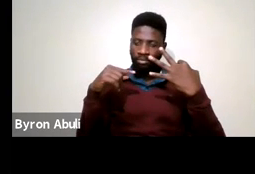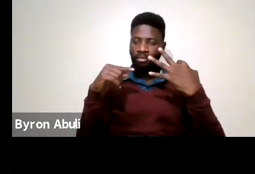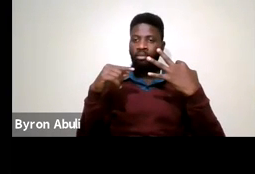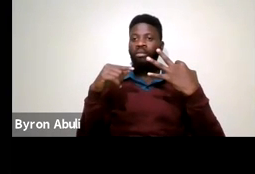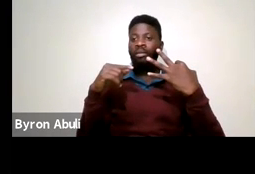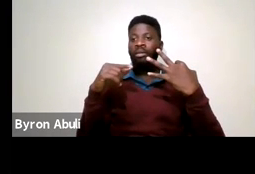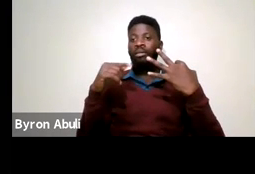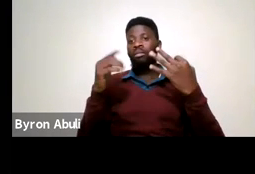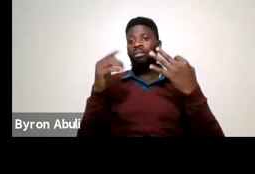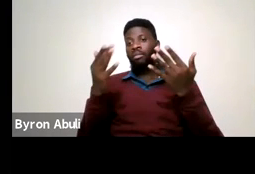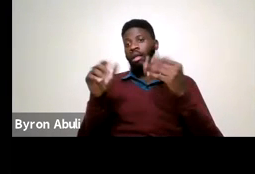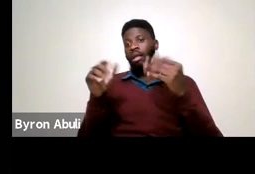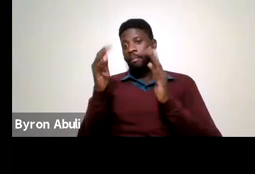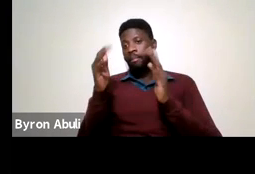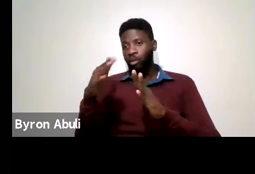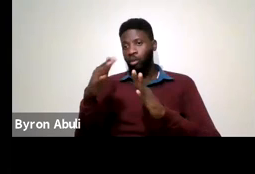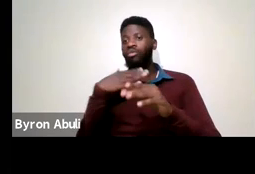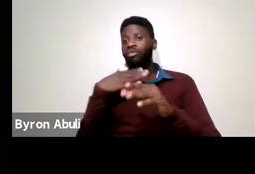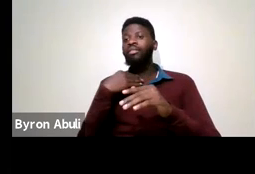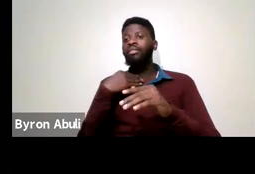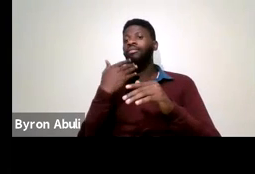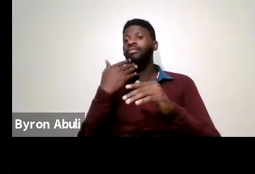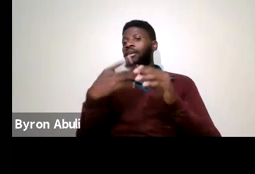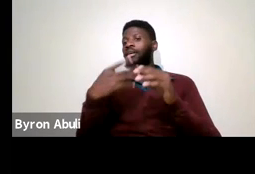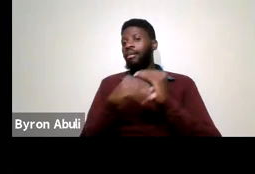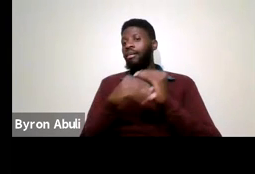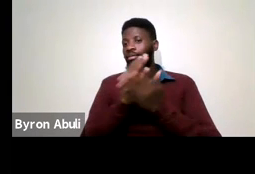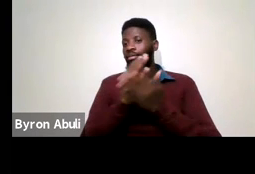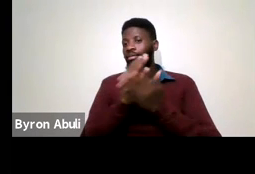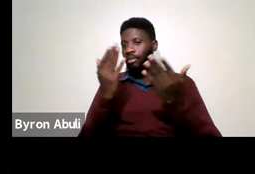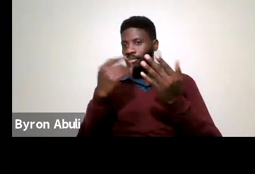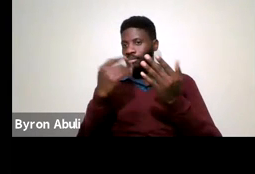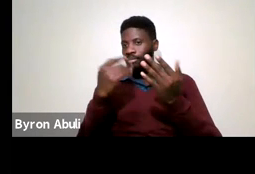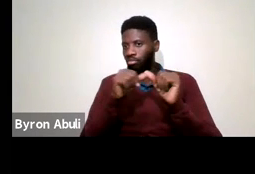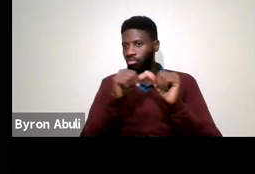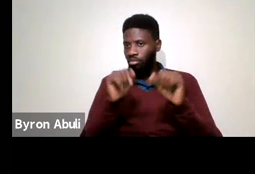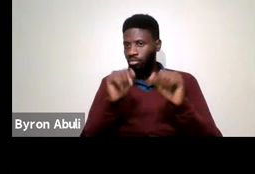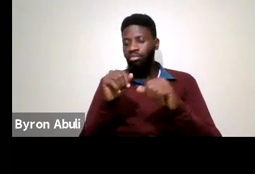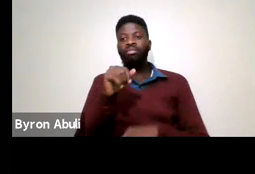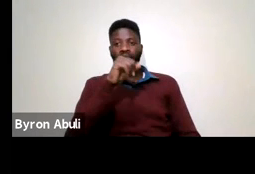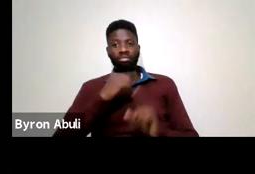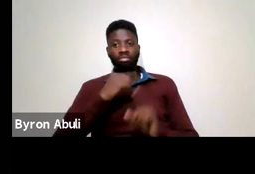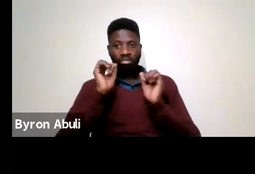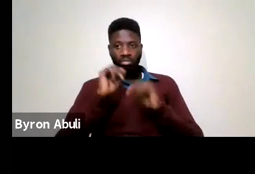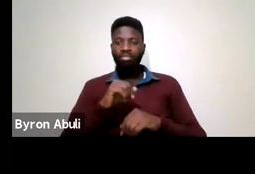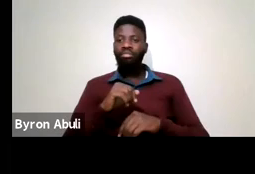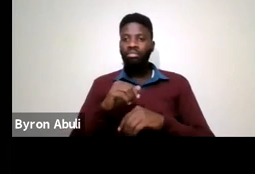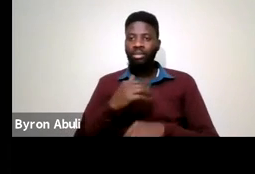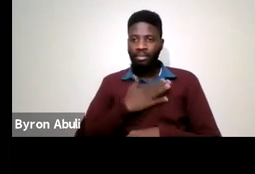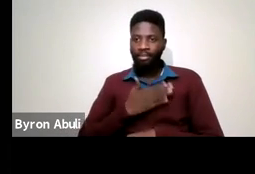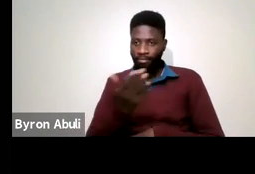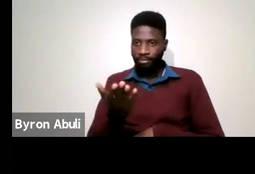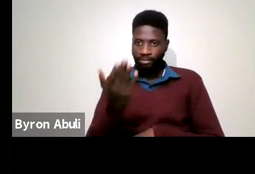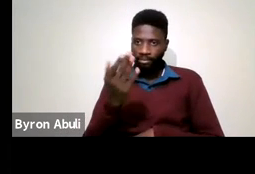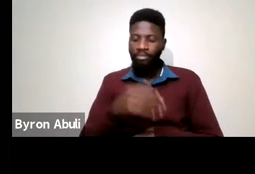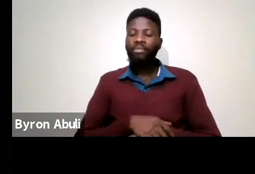unless somebody has something he wants to add in a second, I can move on. Yeah, can I talk? Please come in with your dimension.